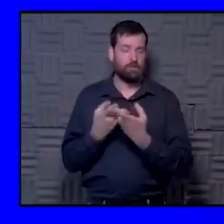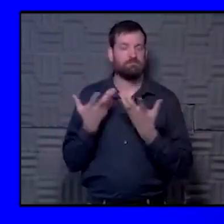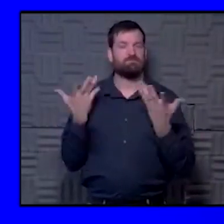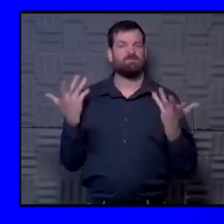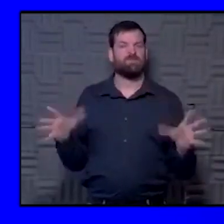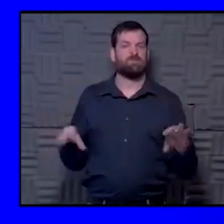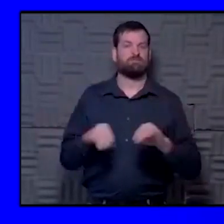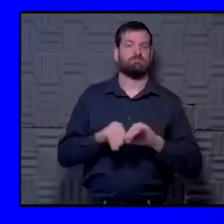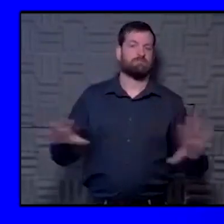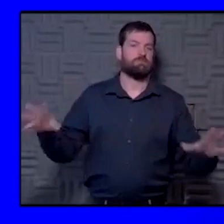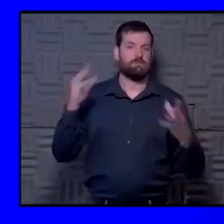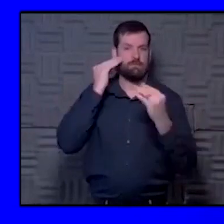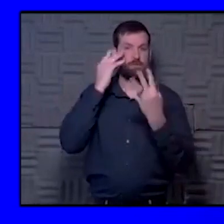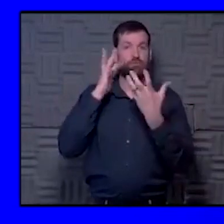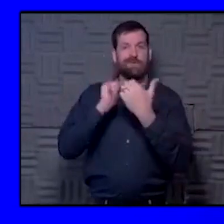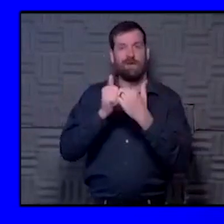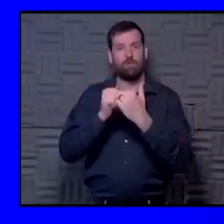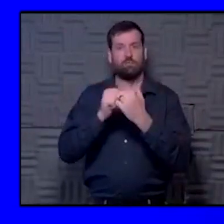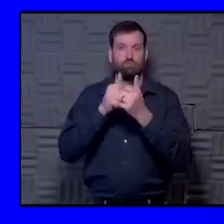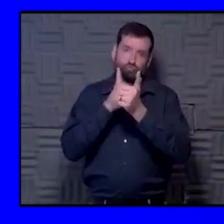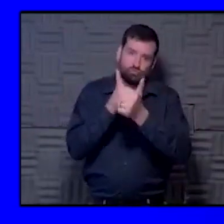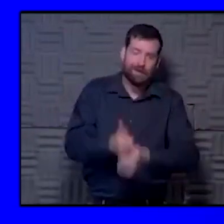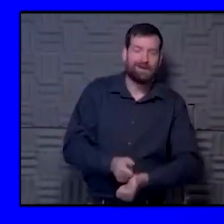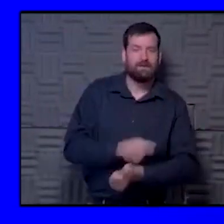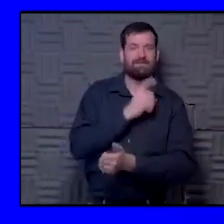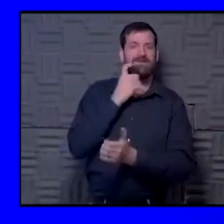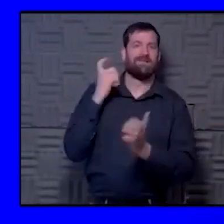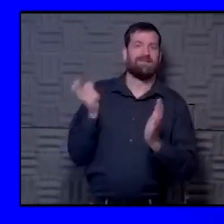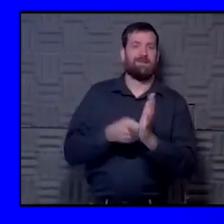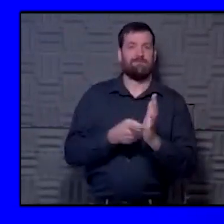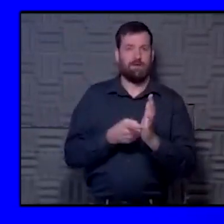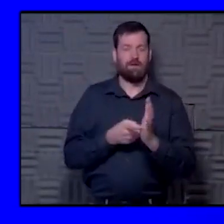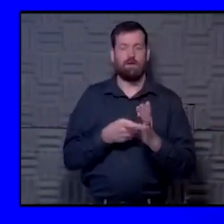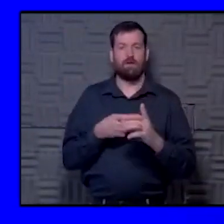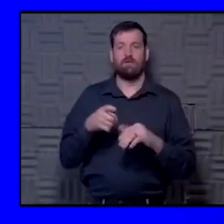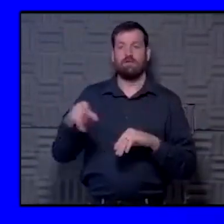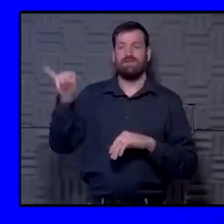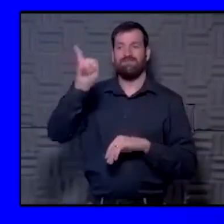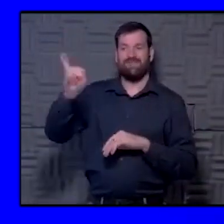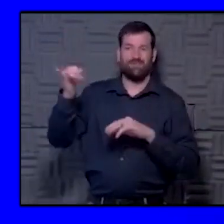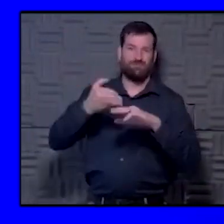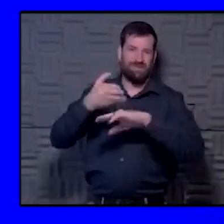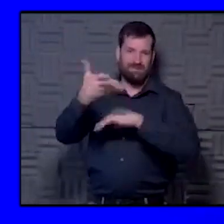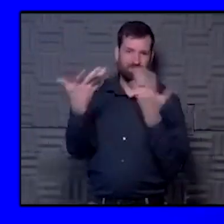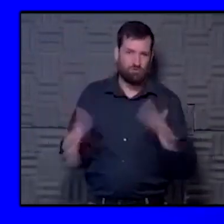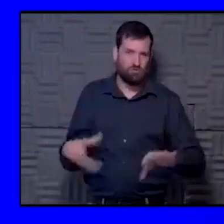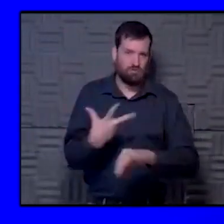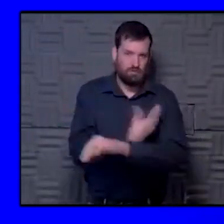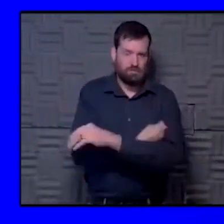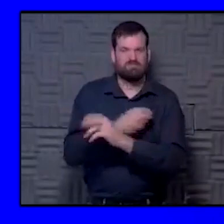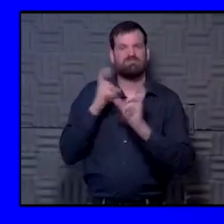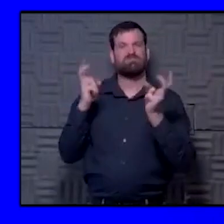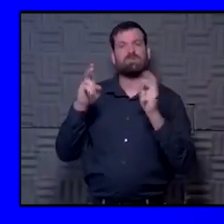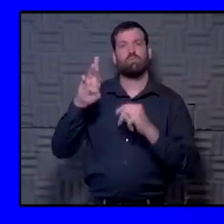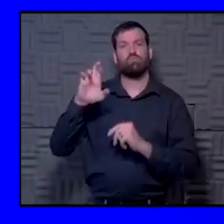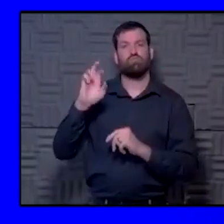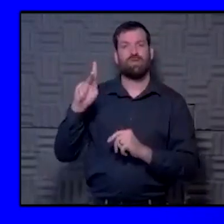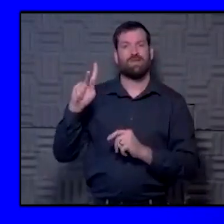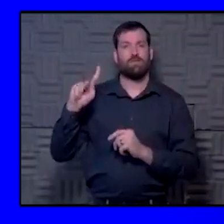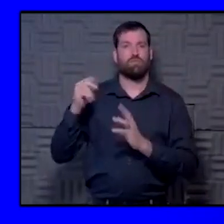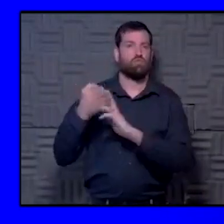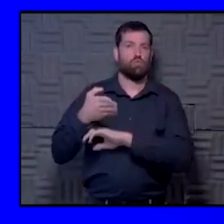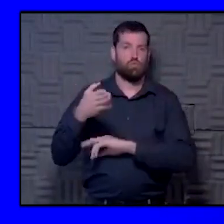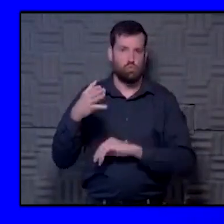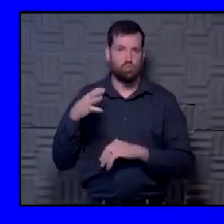out information on how to track and identify breakthrough infection. We've had a number of patients here at the hospital